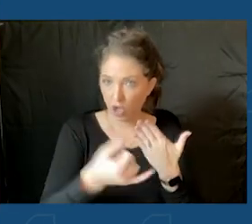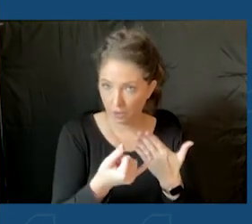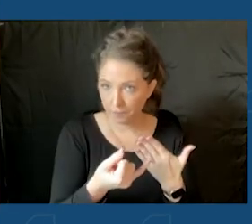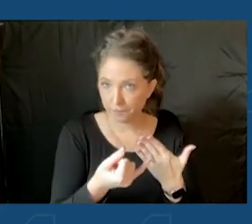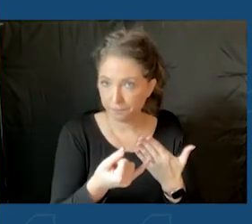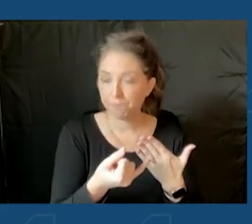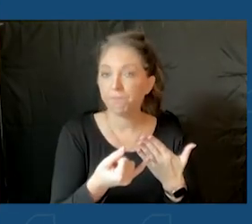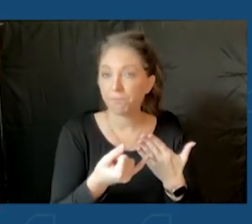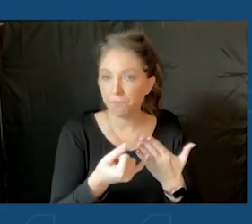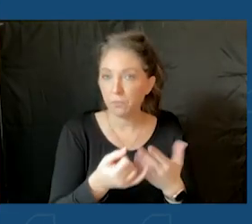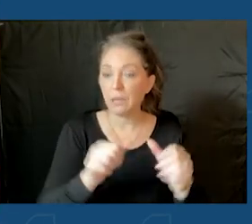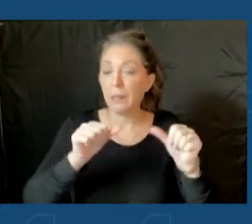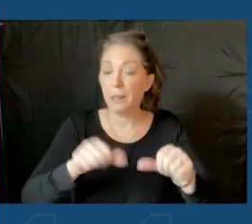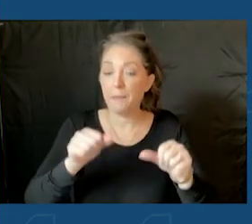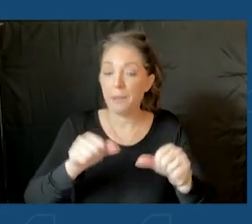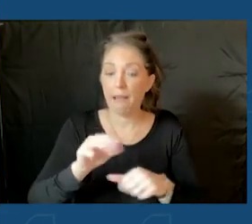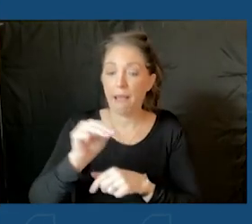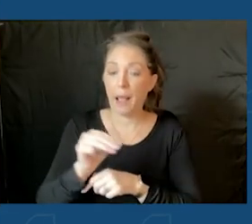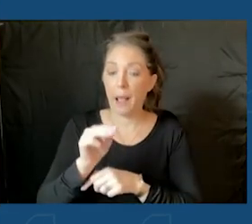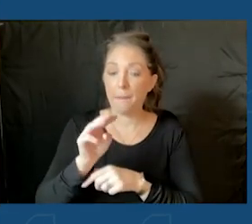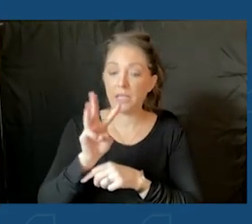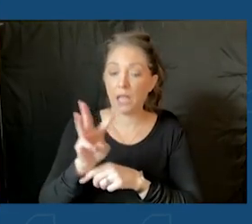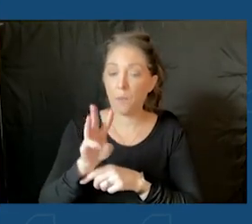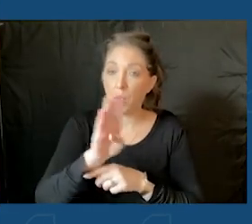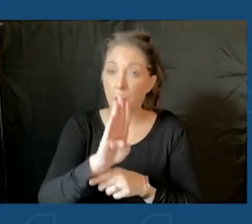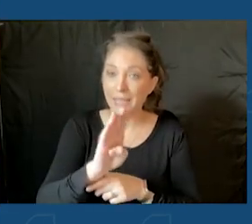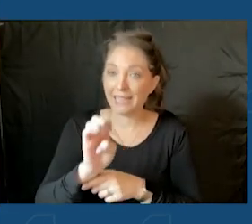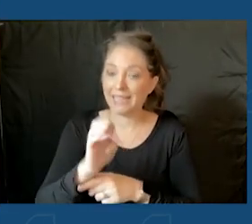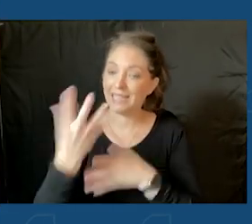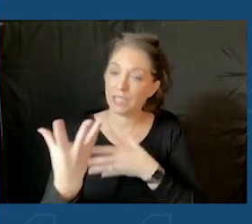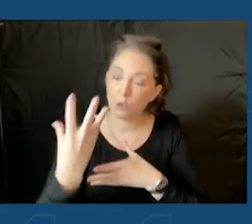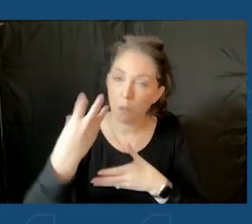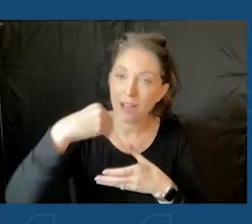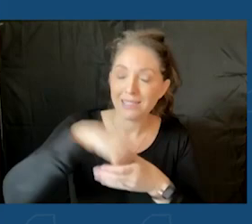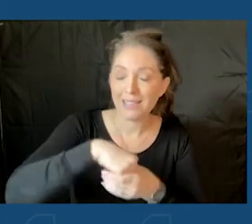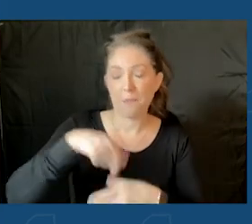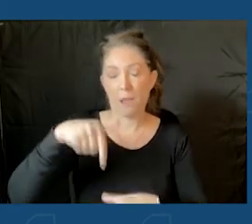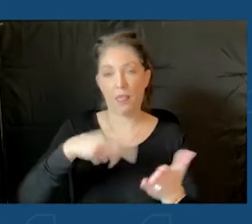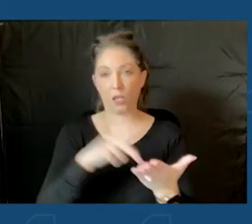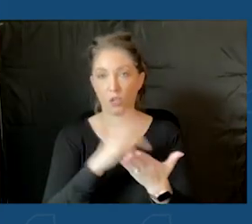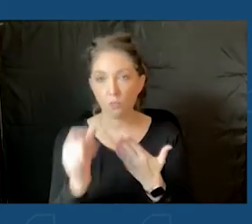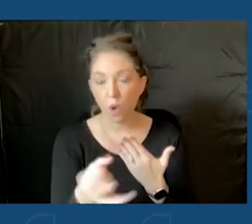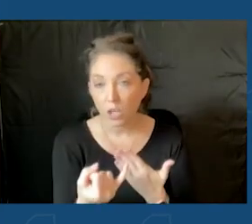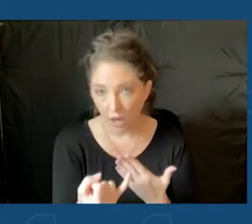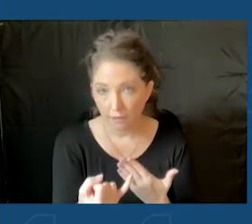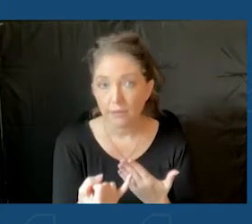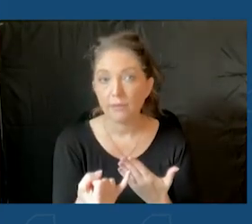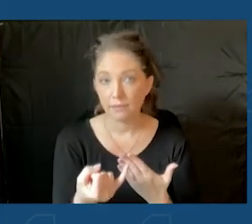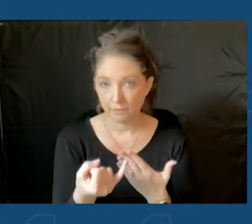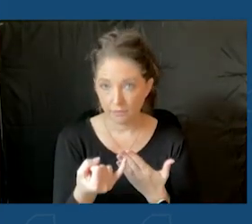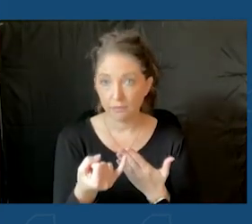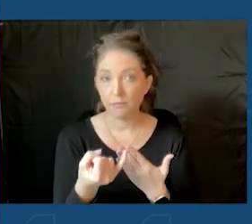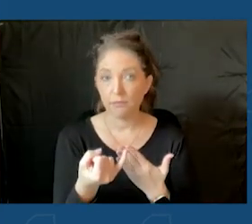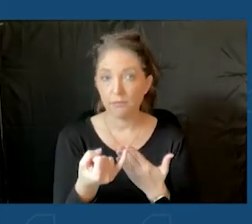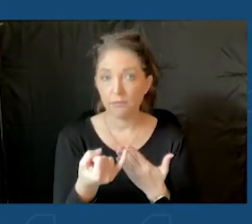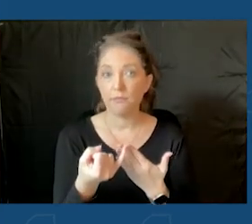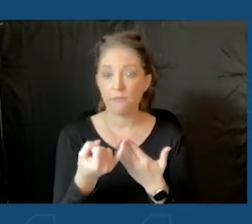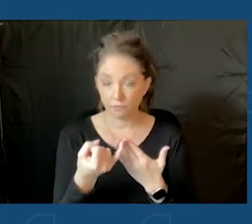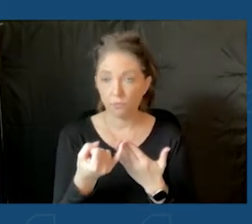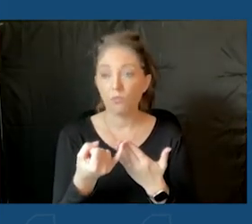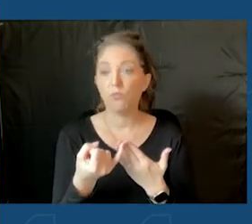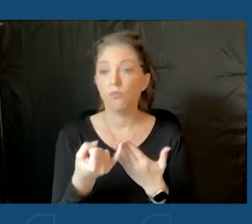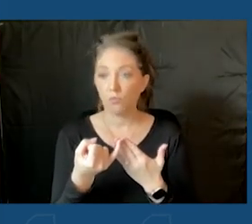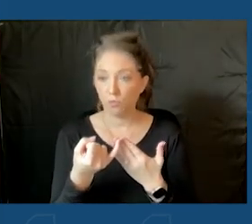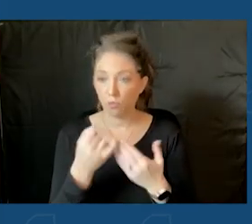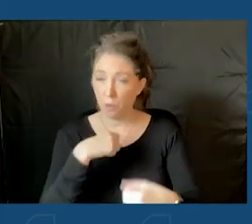for MWBEs to participate in this project and to ensure that they will